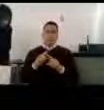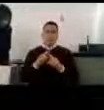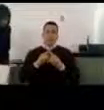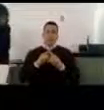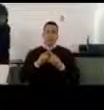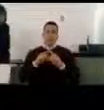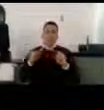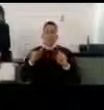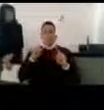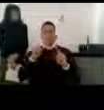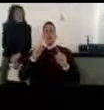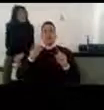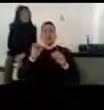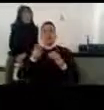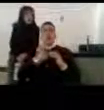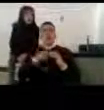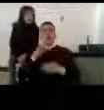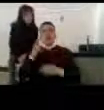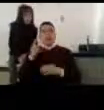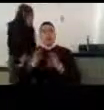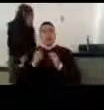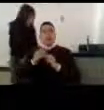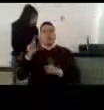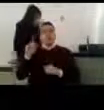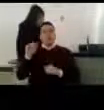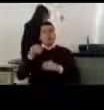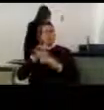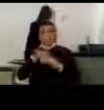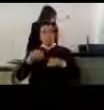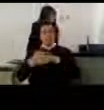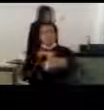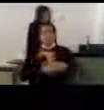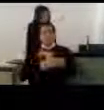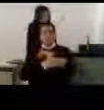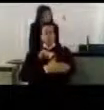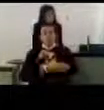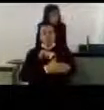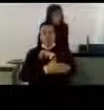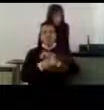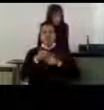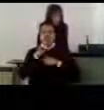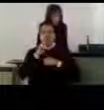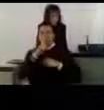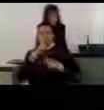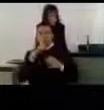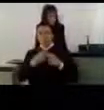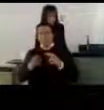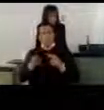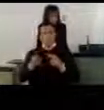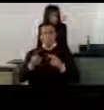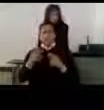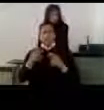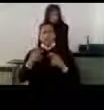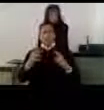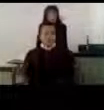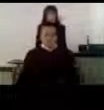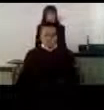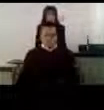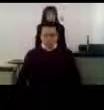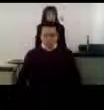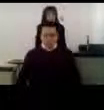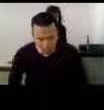our history in disability in this country is actually very short. We